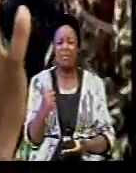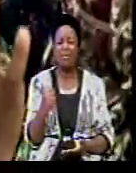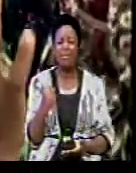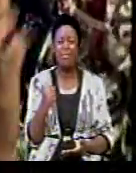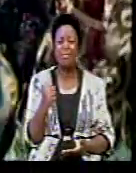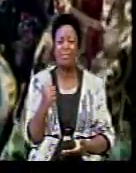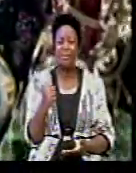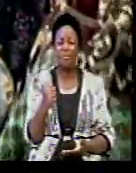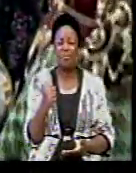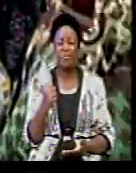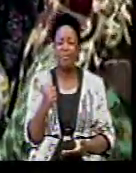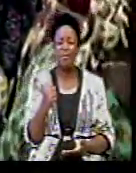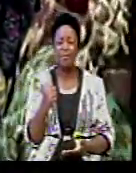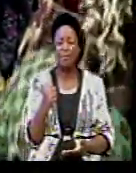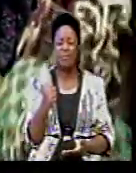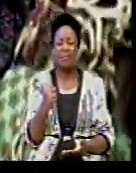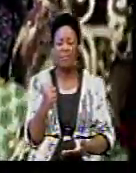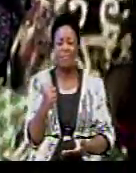Louder.